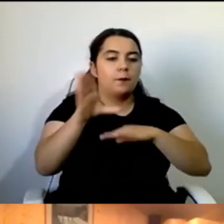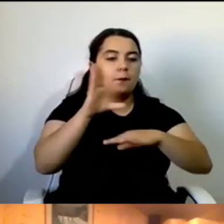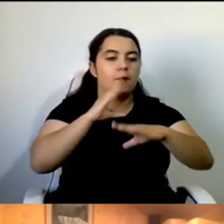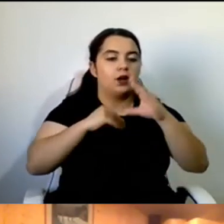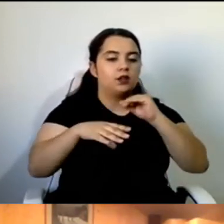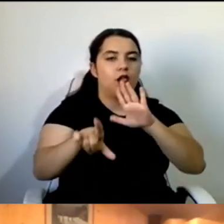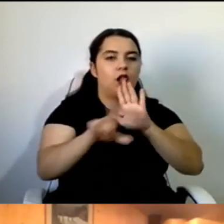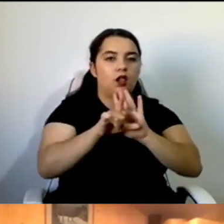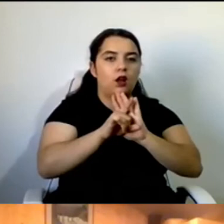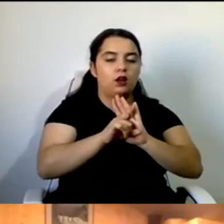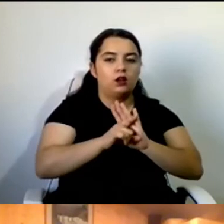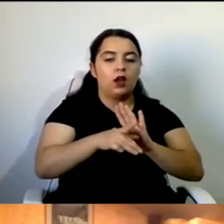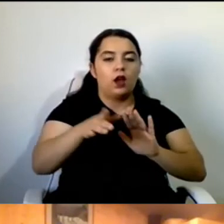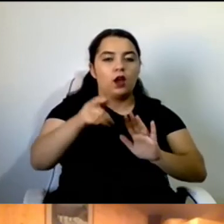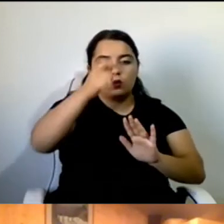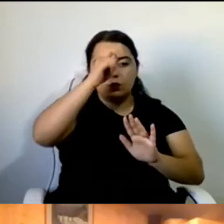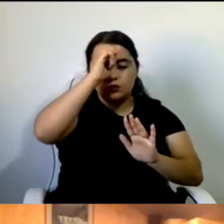etc. But